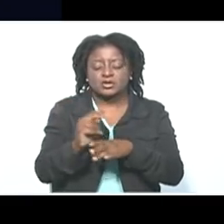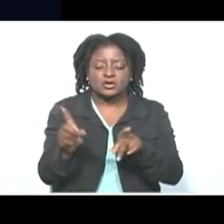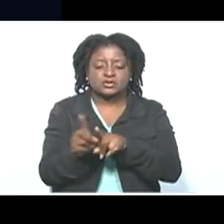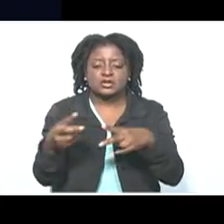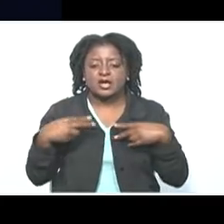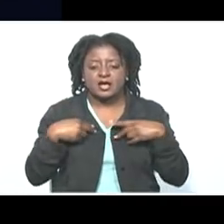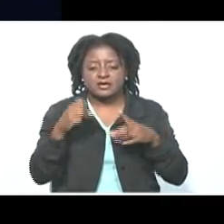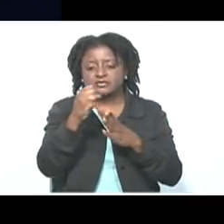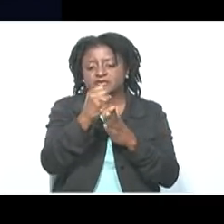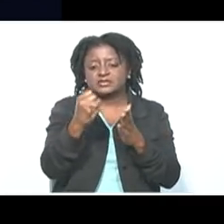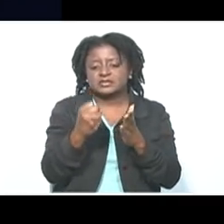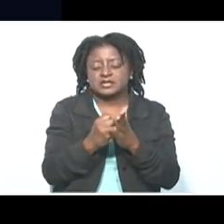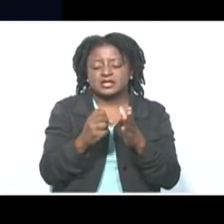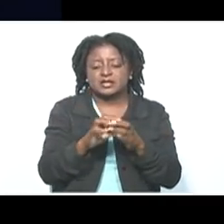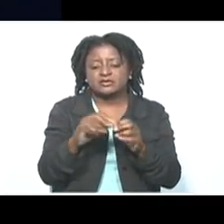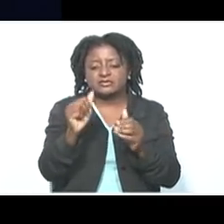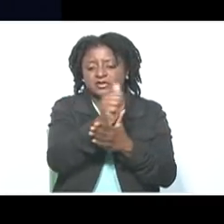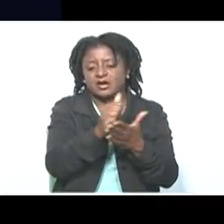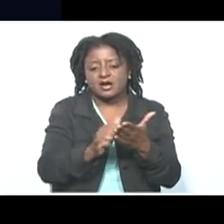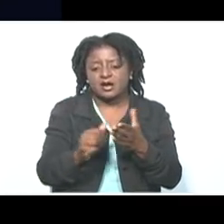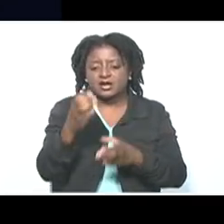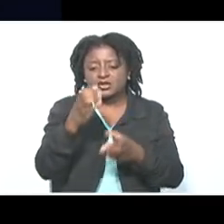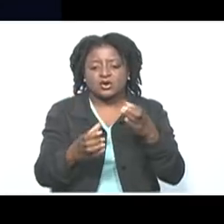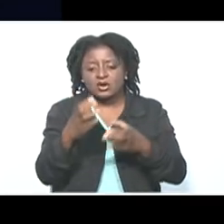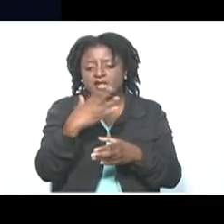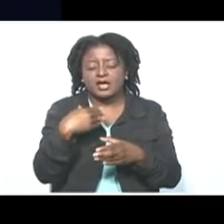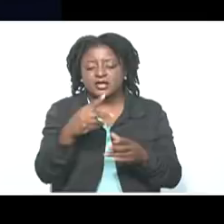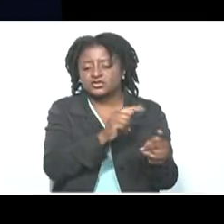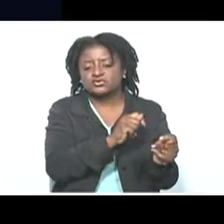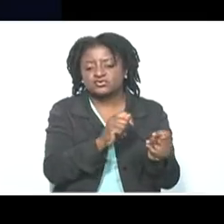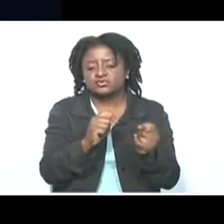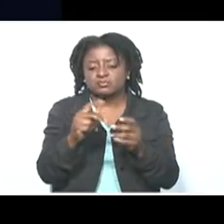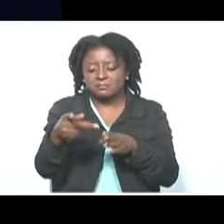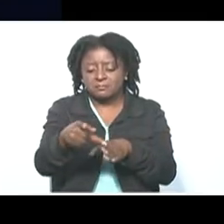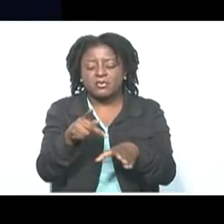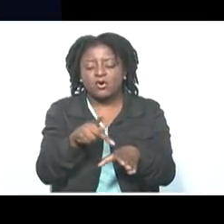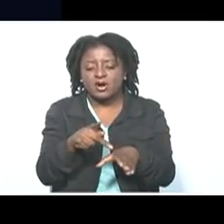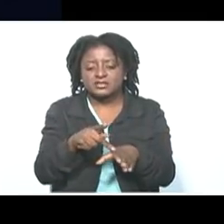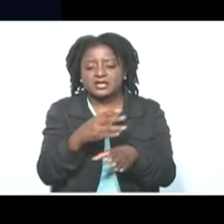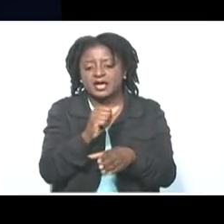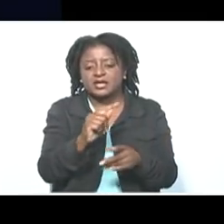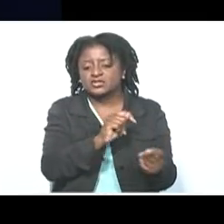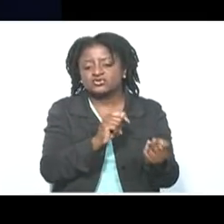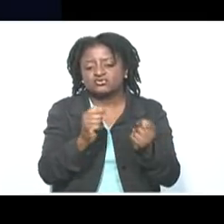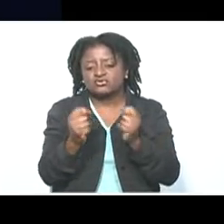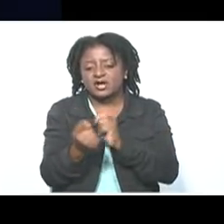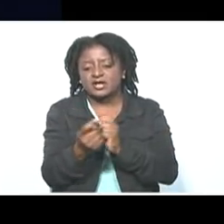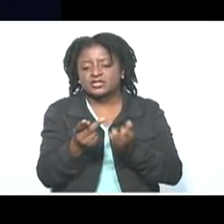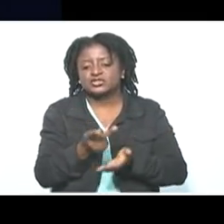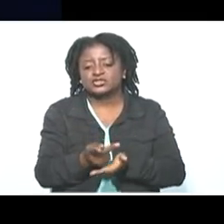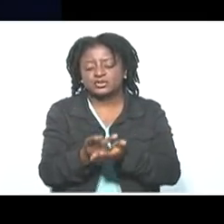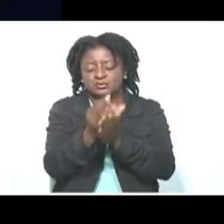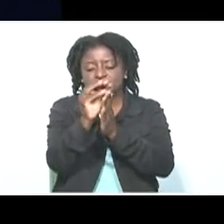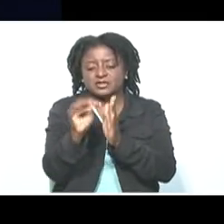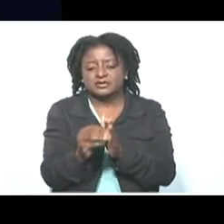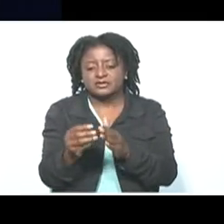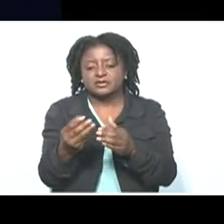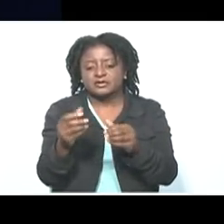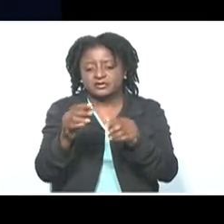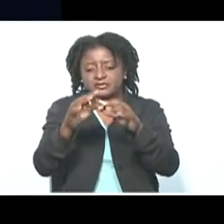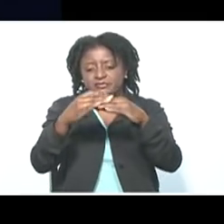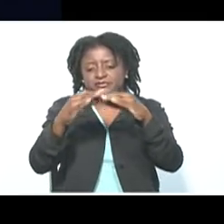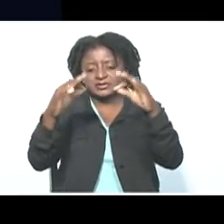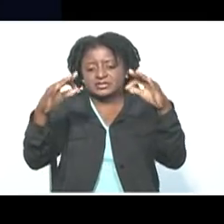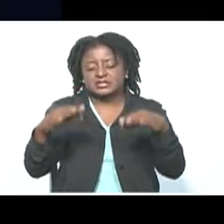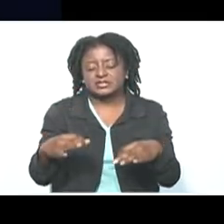state-of-the-art port and transshipment facilities to accommodate new Panamax cargo vessels in the